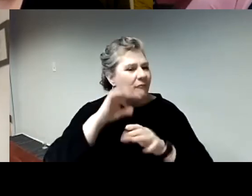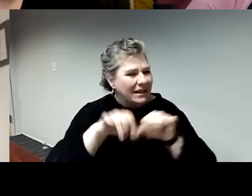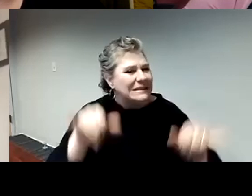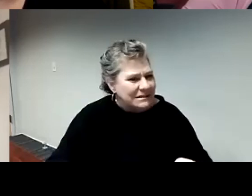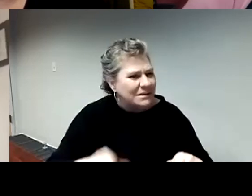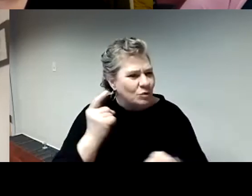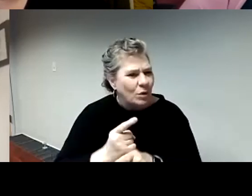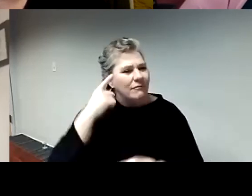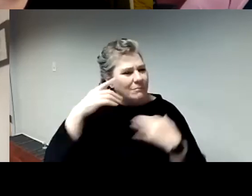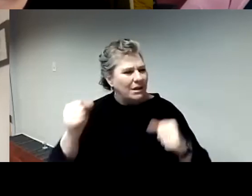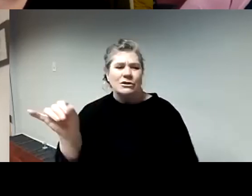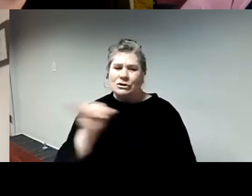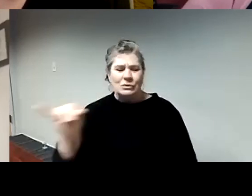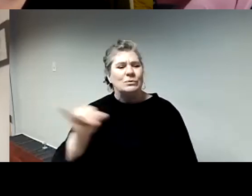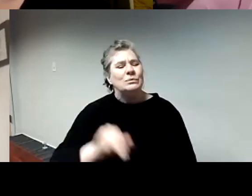for our mental health.